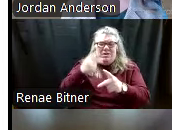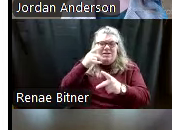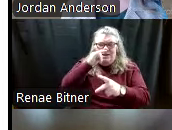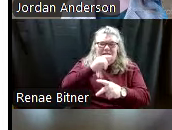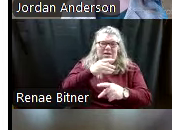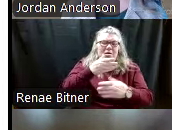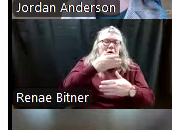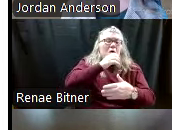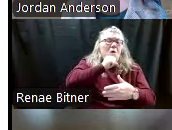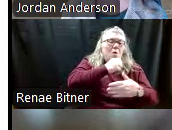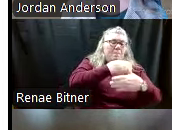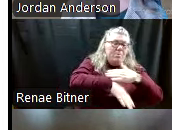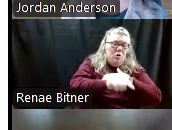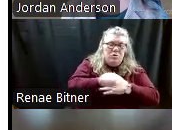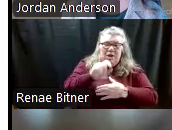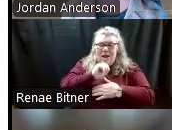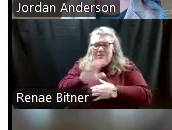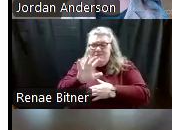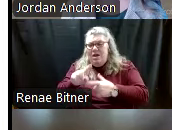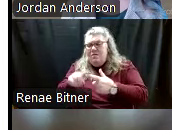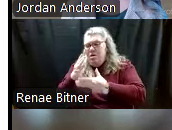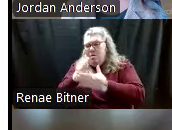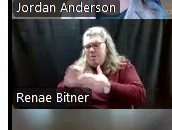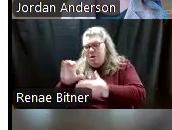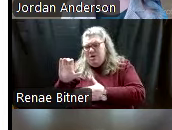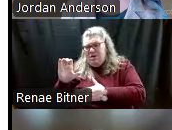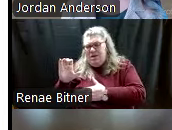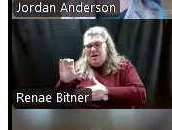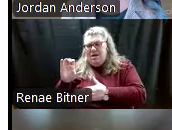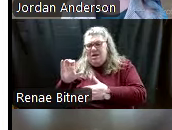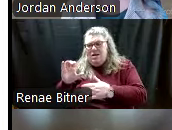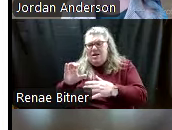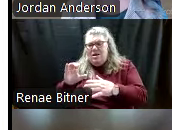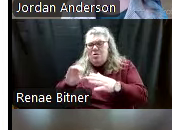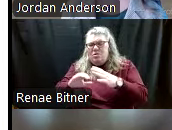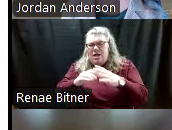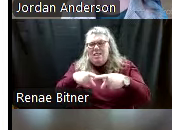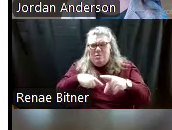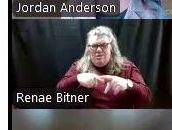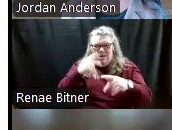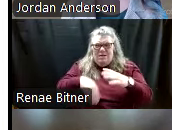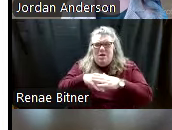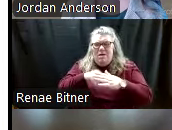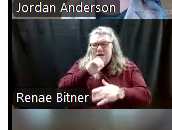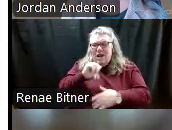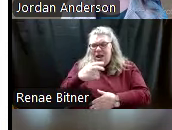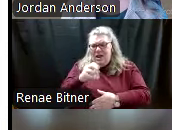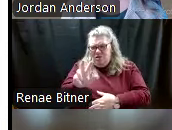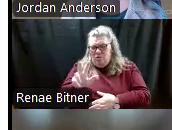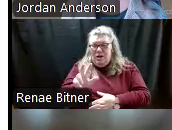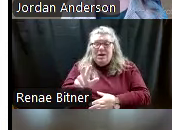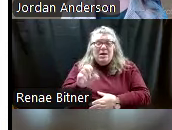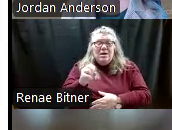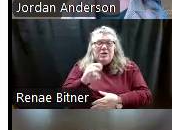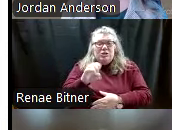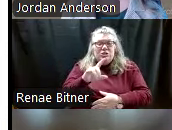to 5, whereas the Part C programming will just go up to the age of 3. But as Shelby had mentioned as well,